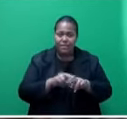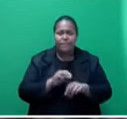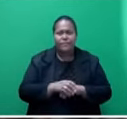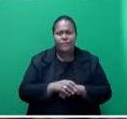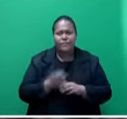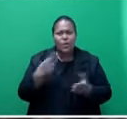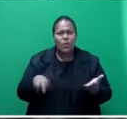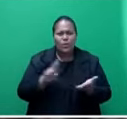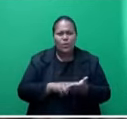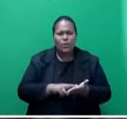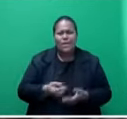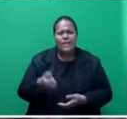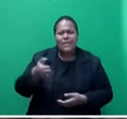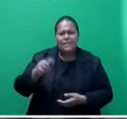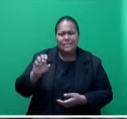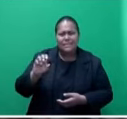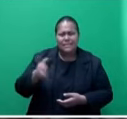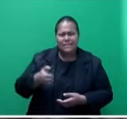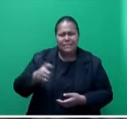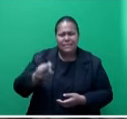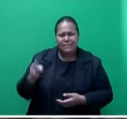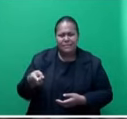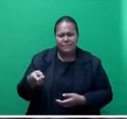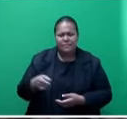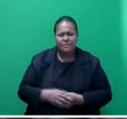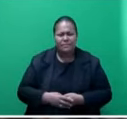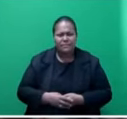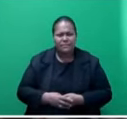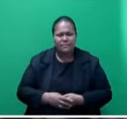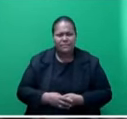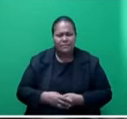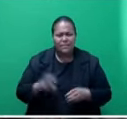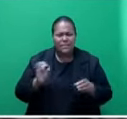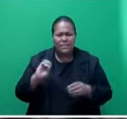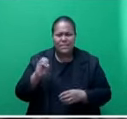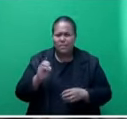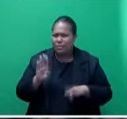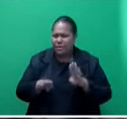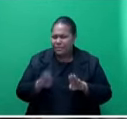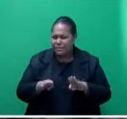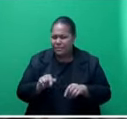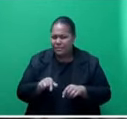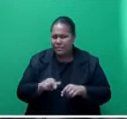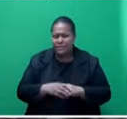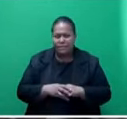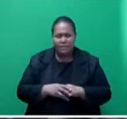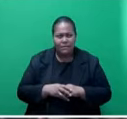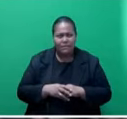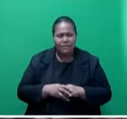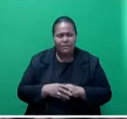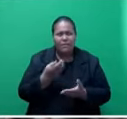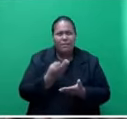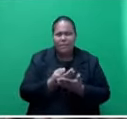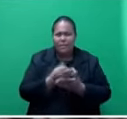56,028 members had zero balances. This figure is a total sum of those with zero balances inherited over the years since the fund began operations